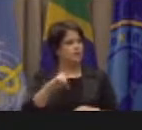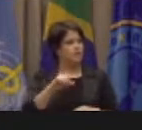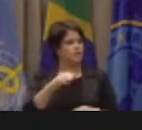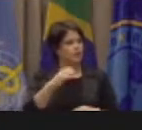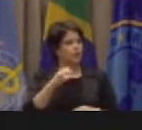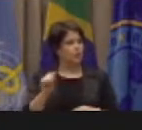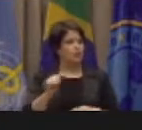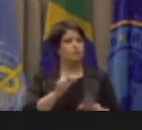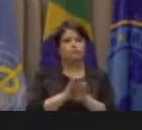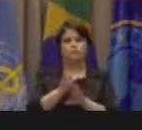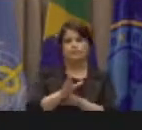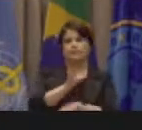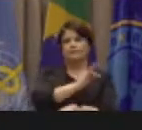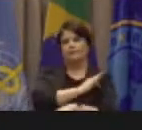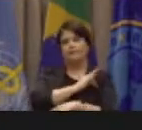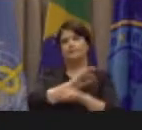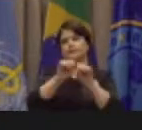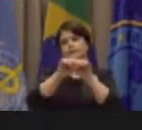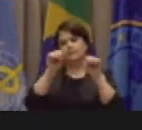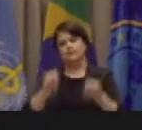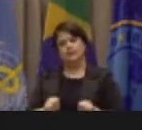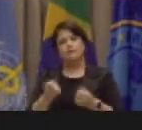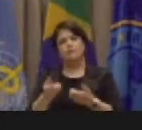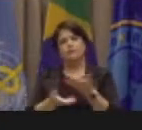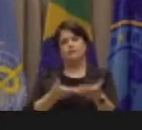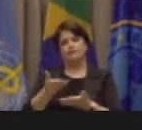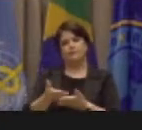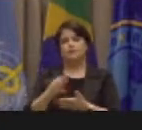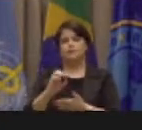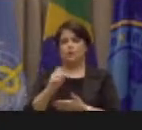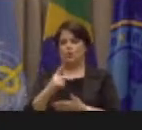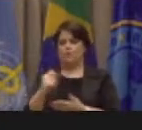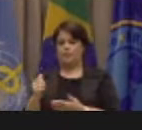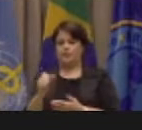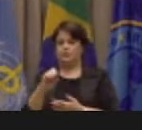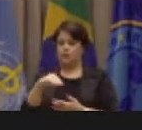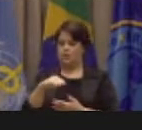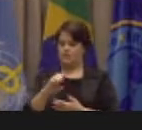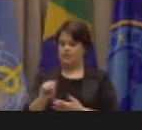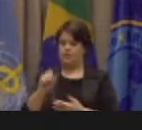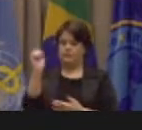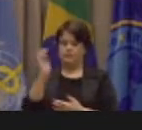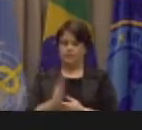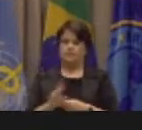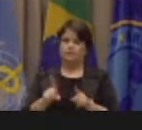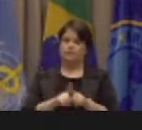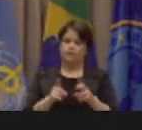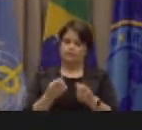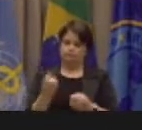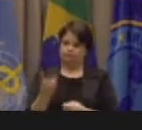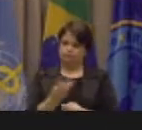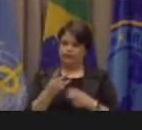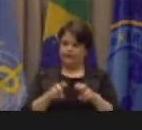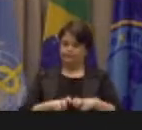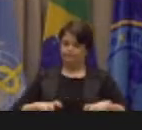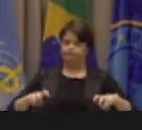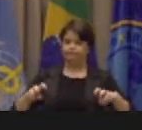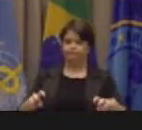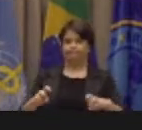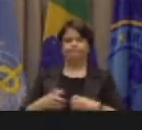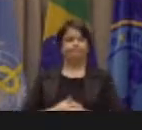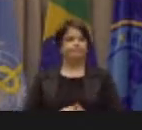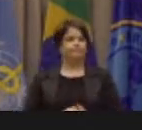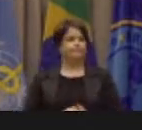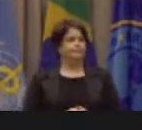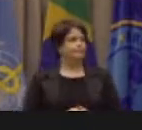Gomes, technical consultant in health services from Parro, in Brazil.